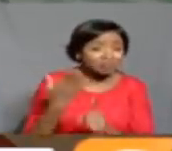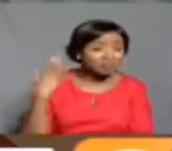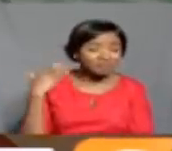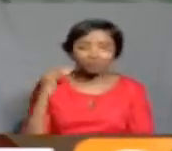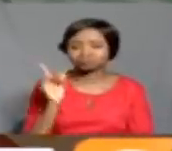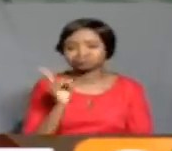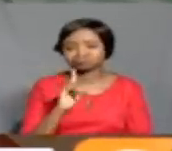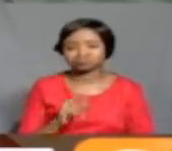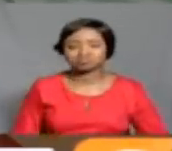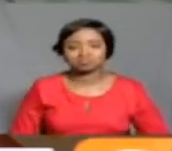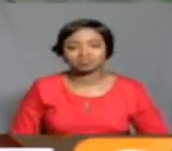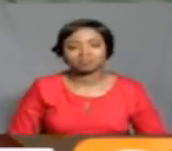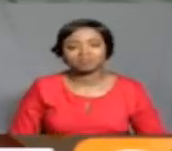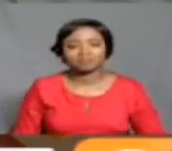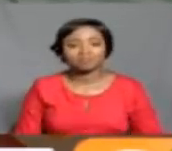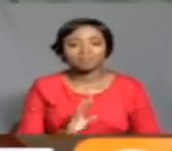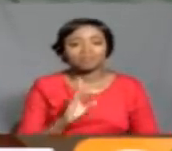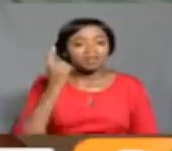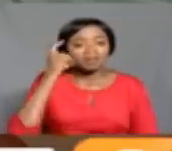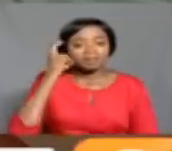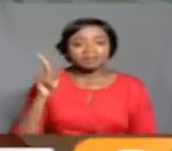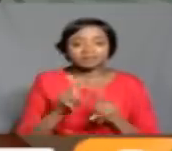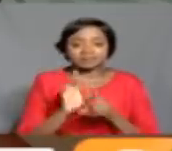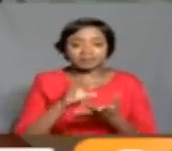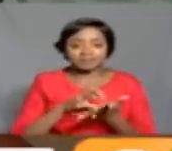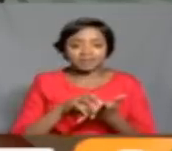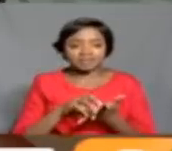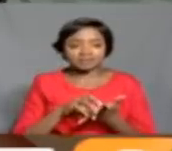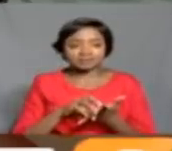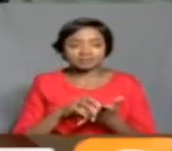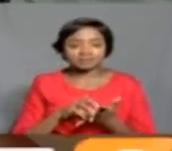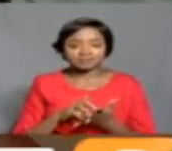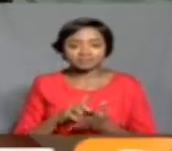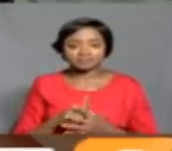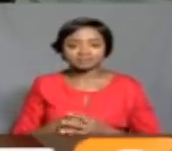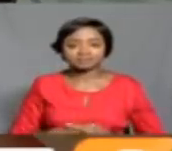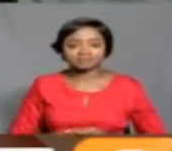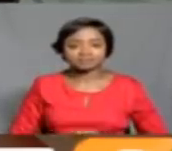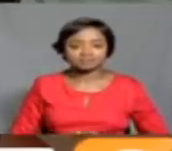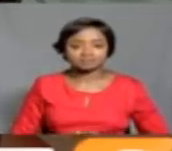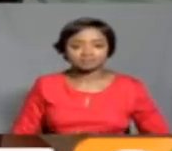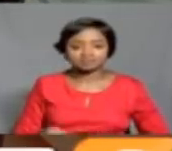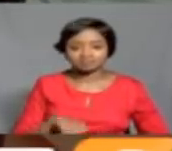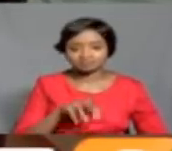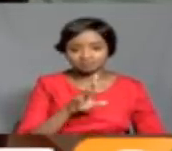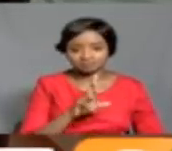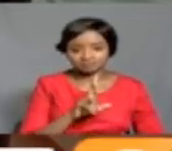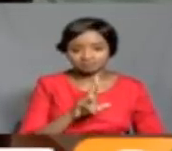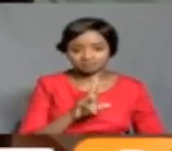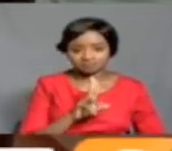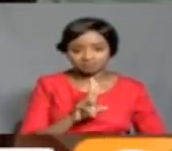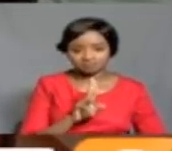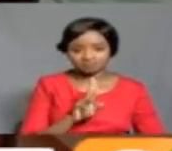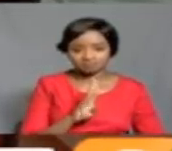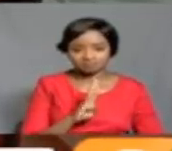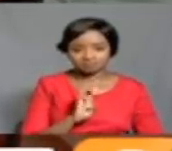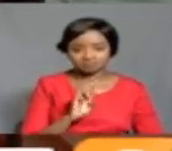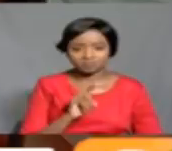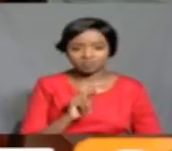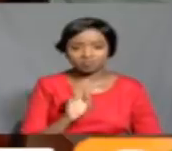But they put it in fine print. Yes. You remember a similar case here, this misspeak. Ruben Dolo? Weka